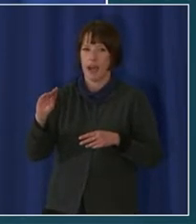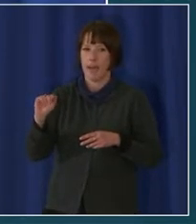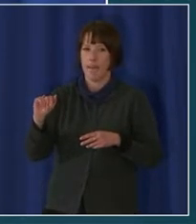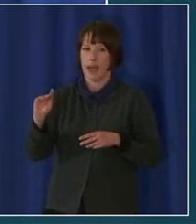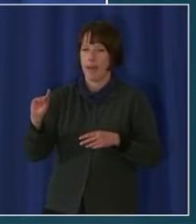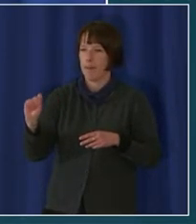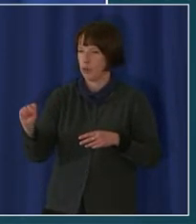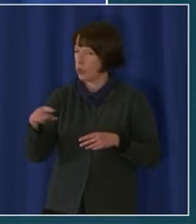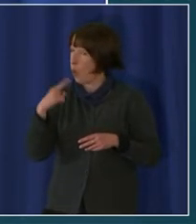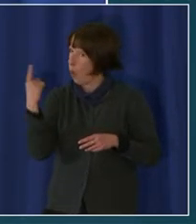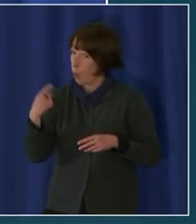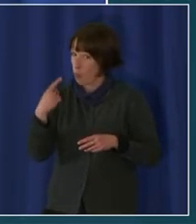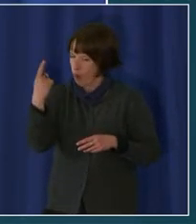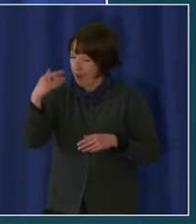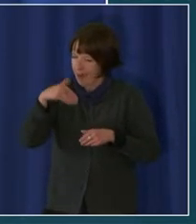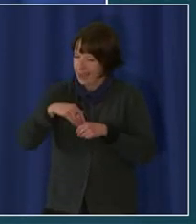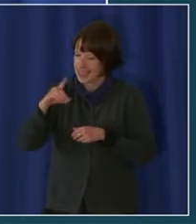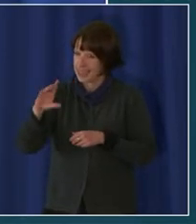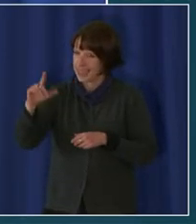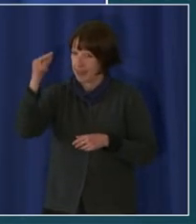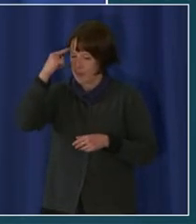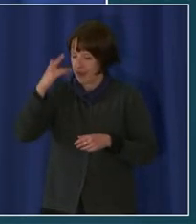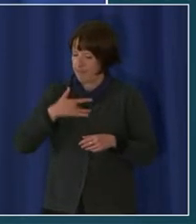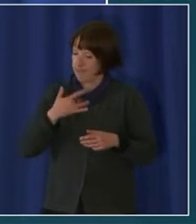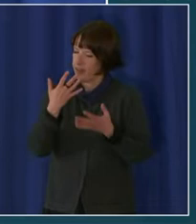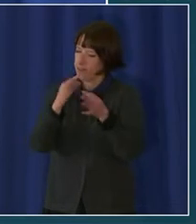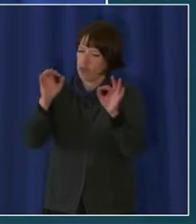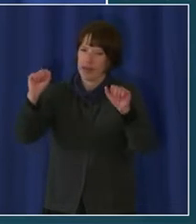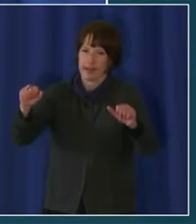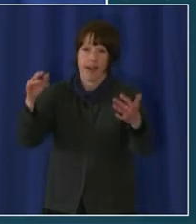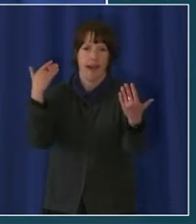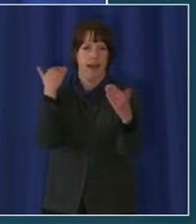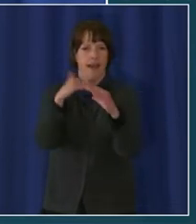in DC government. Feel free to email me.